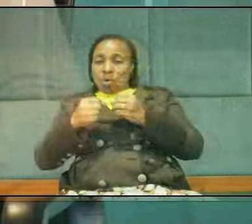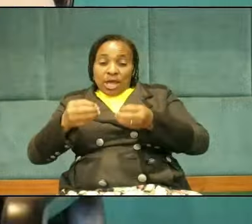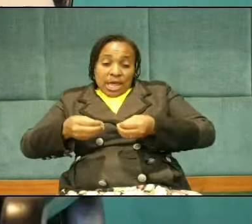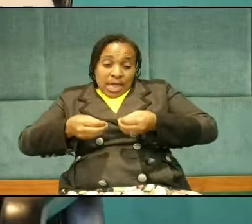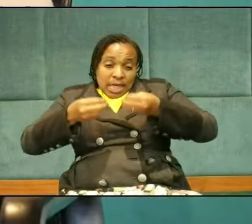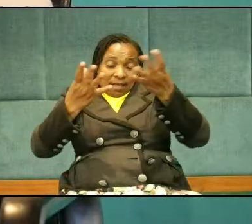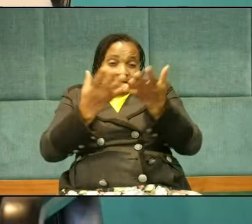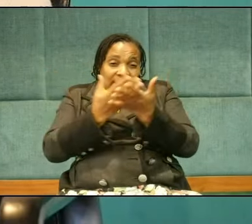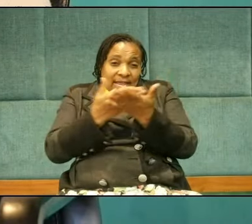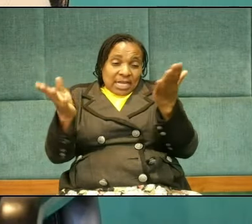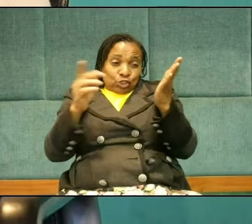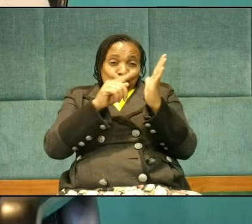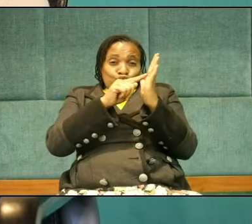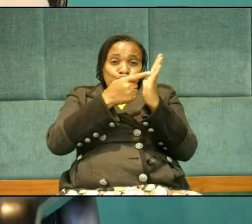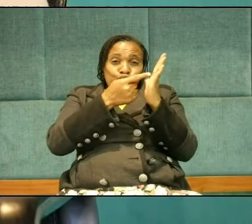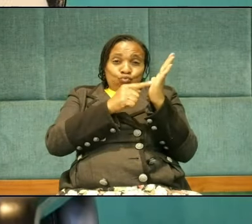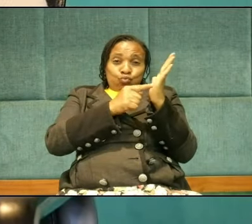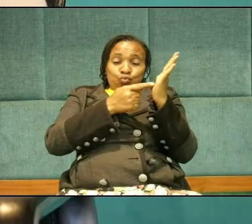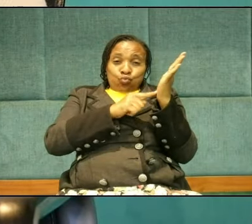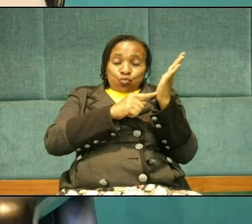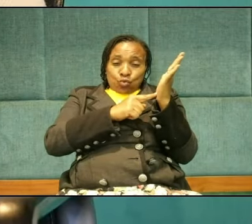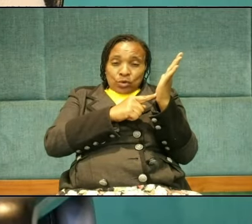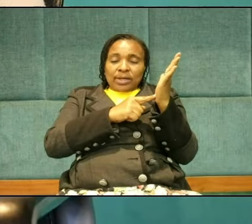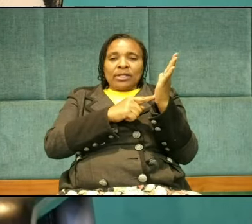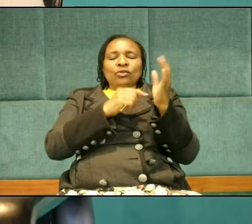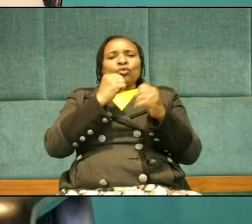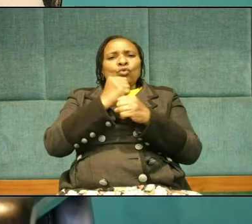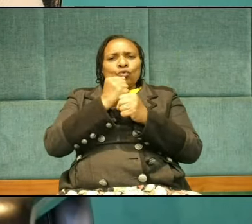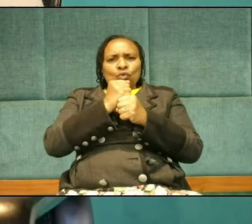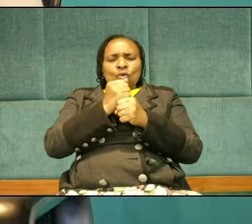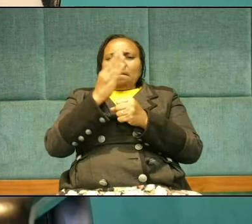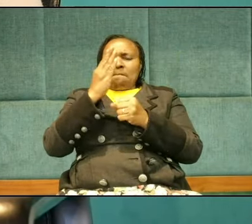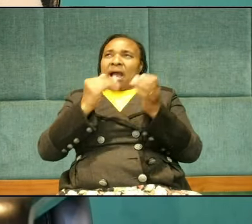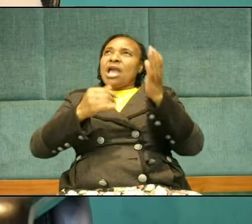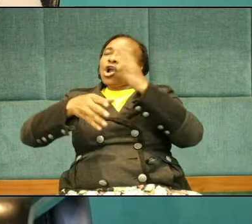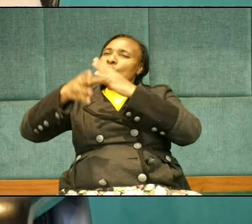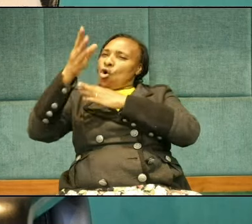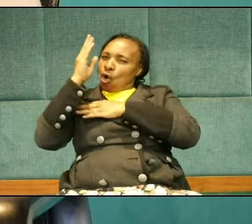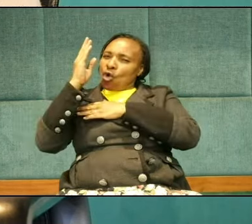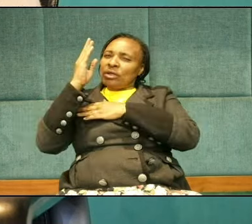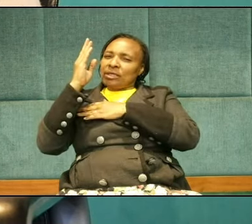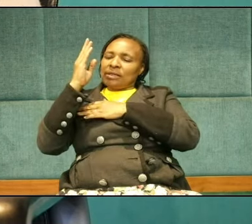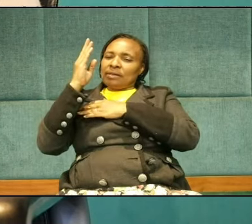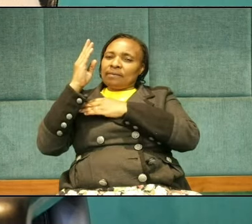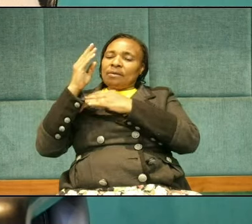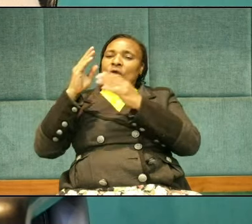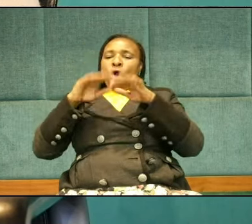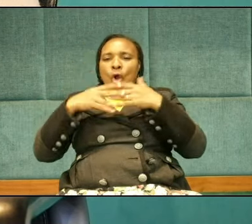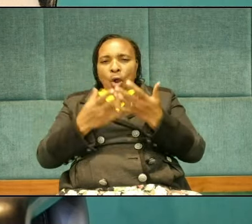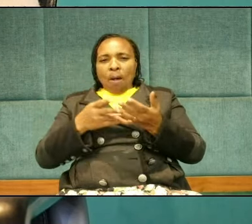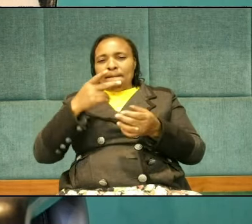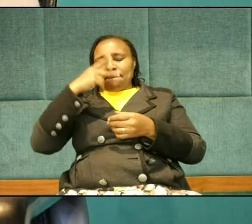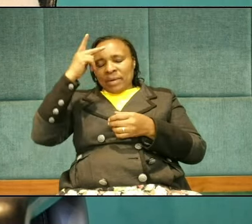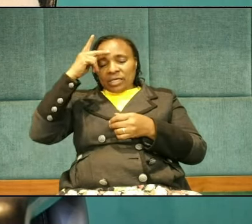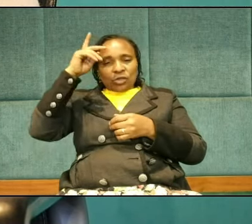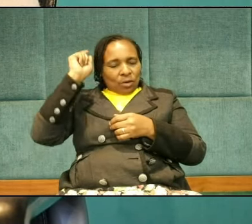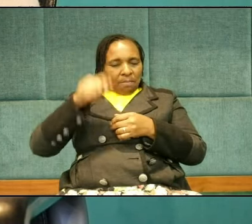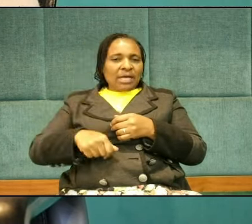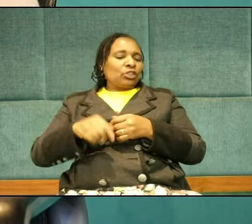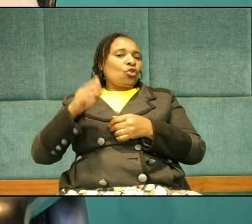given any instructions to do by God or our parents, we